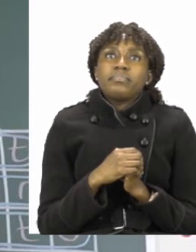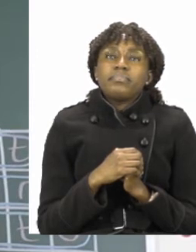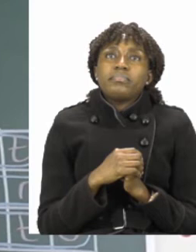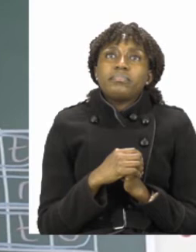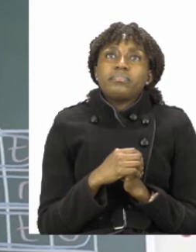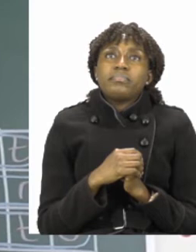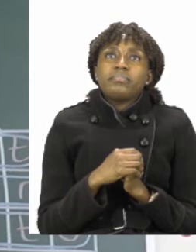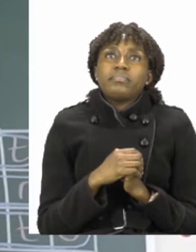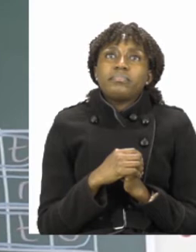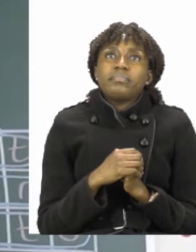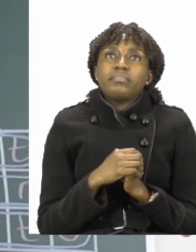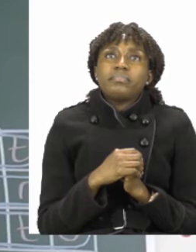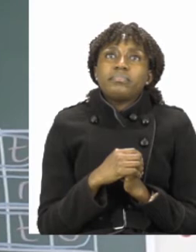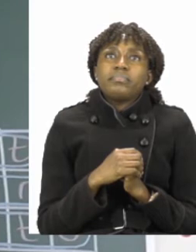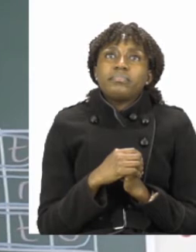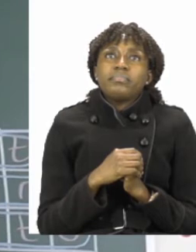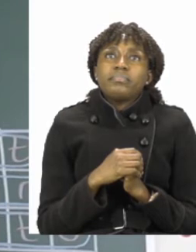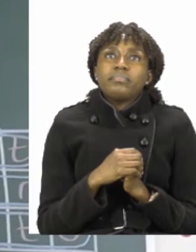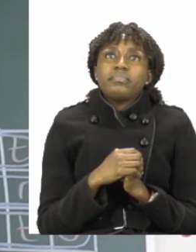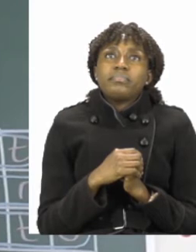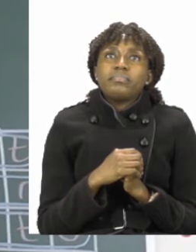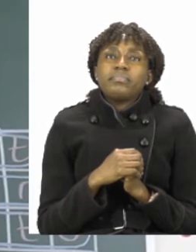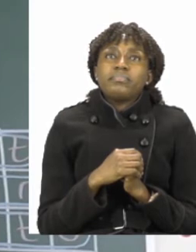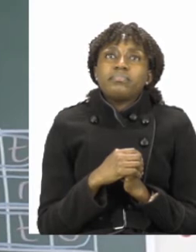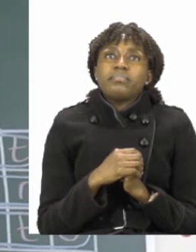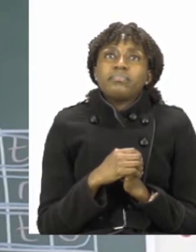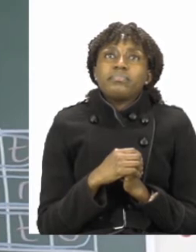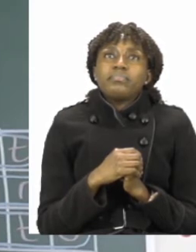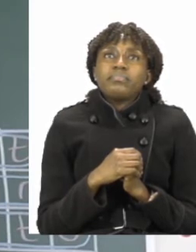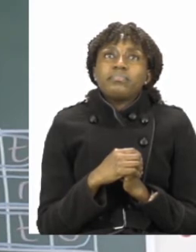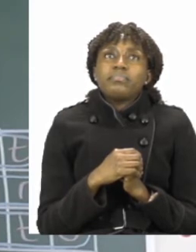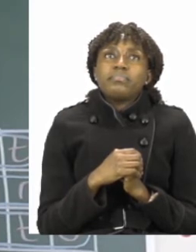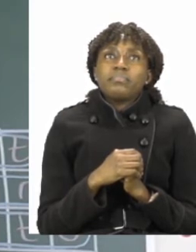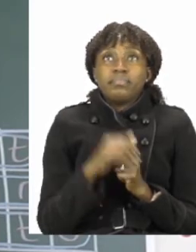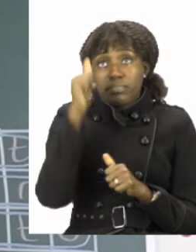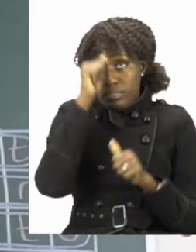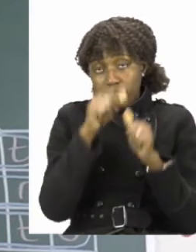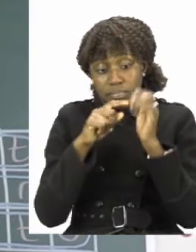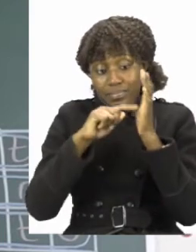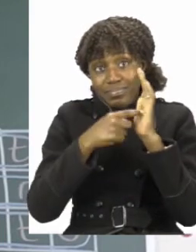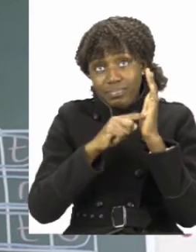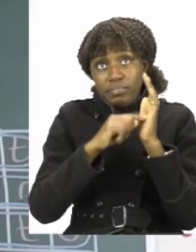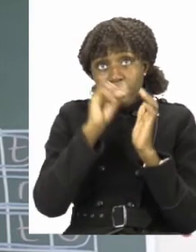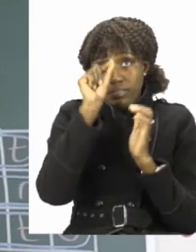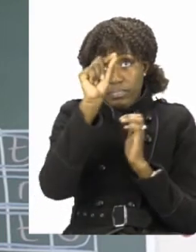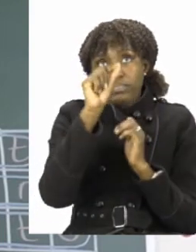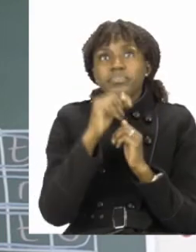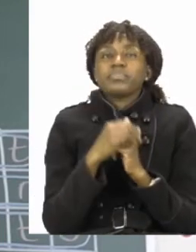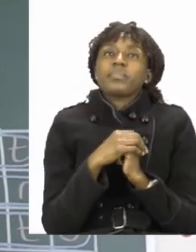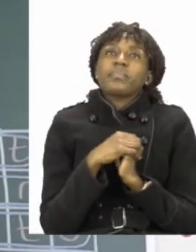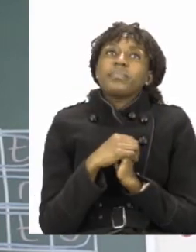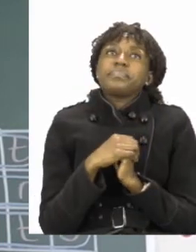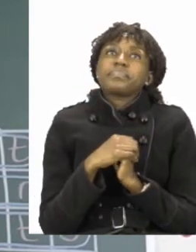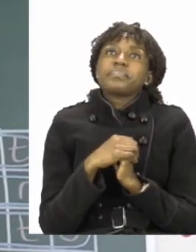job. And don't forget its head. Part of the letter has its head